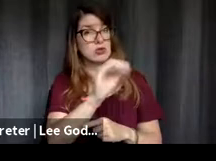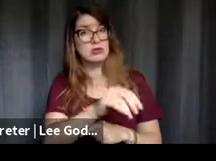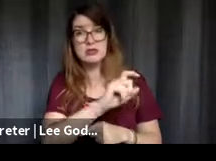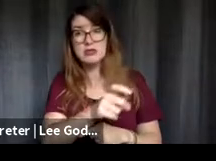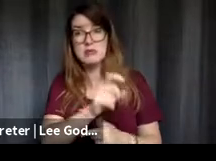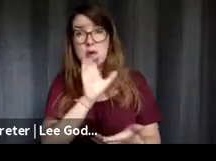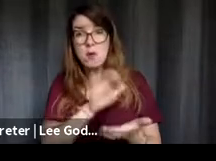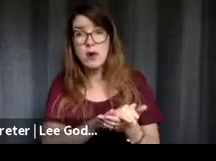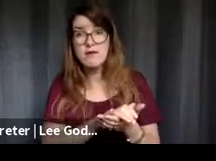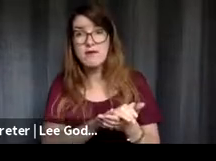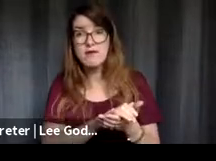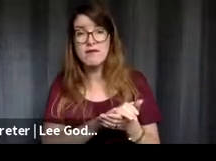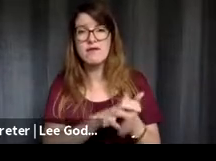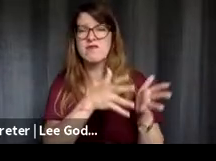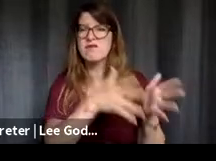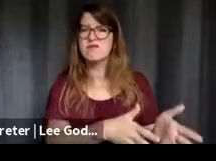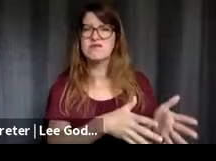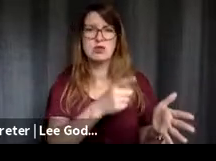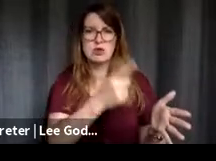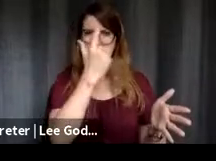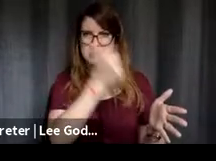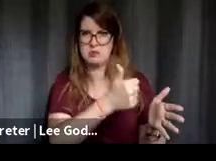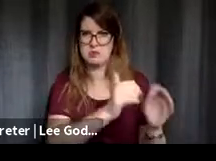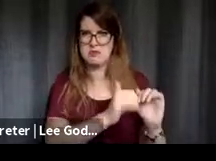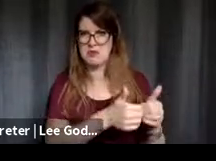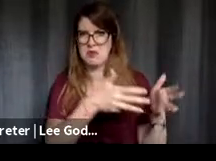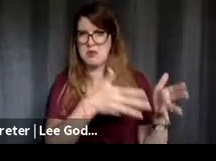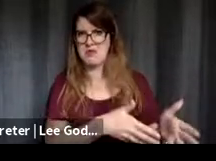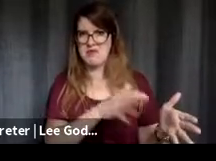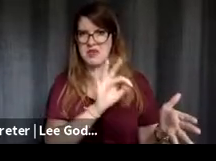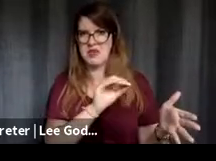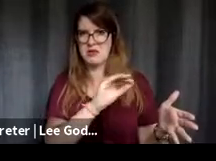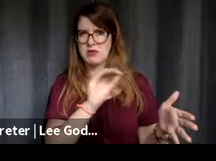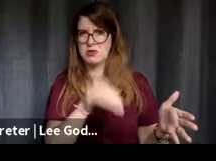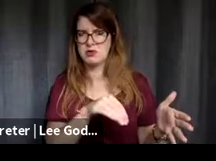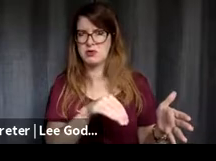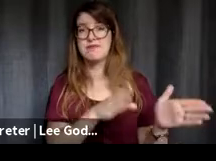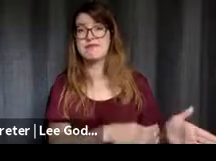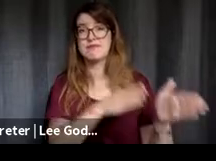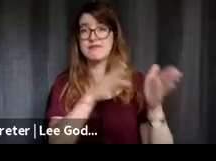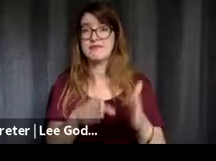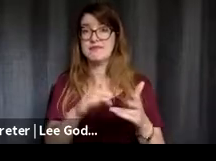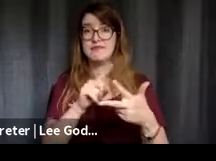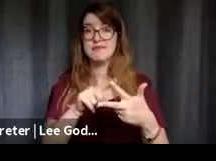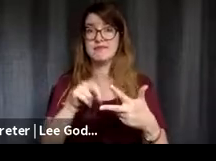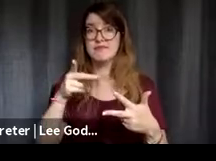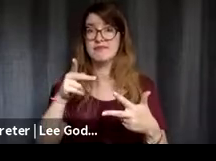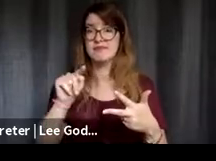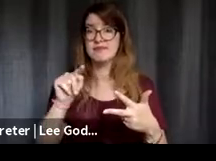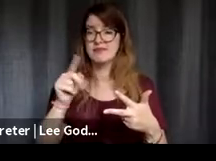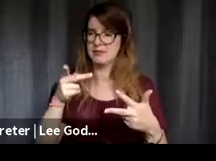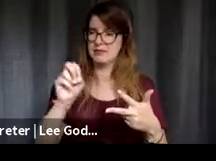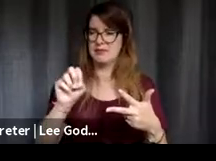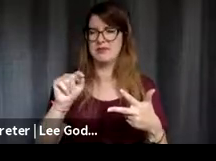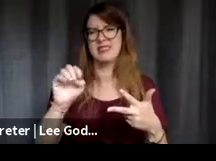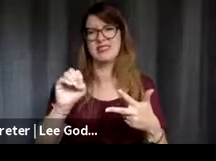and then you make the decision of what you want to do with the 90%. And I make the same deal with Pete. I give Pete my